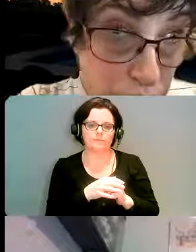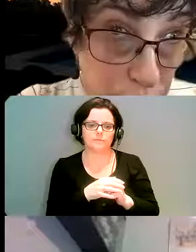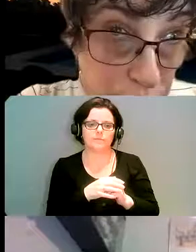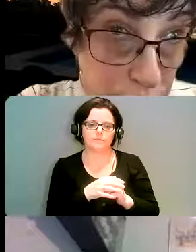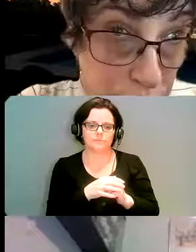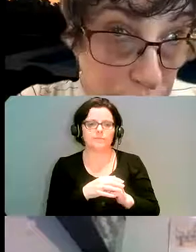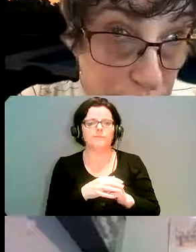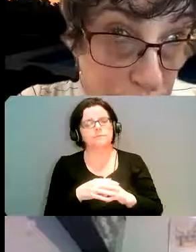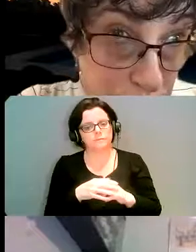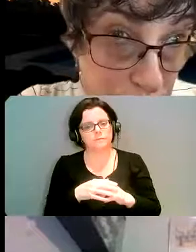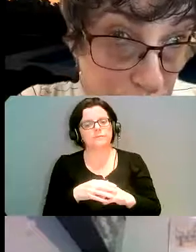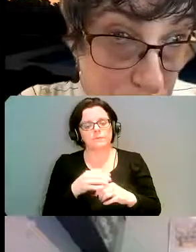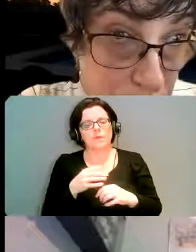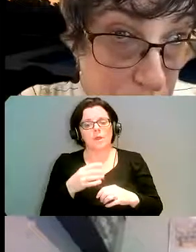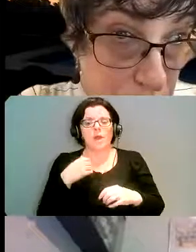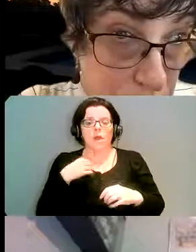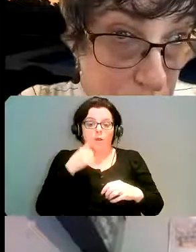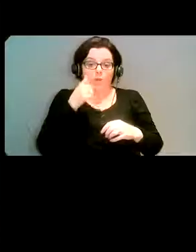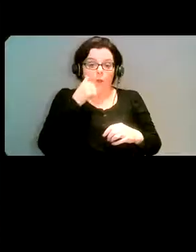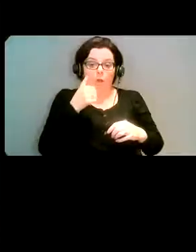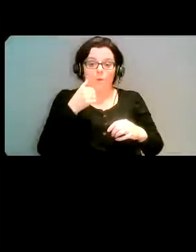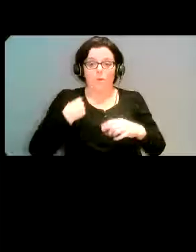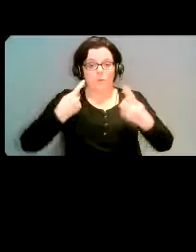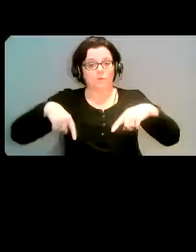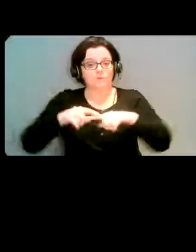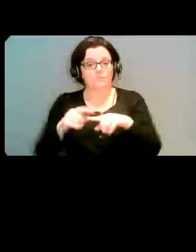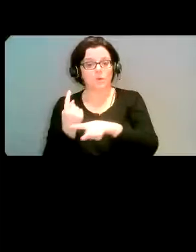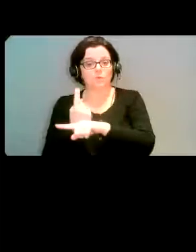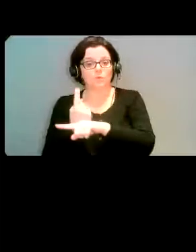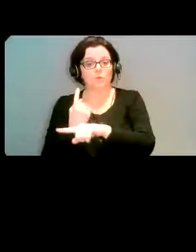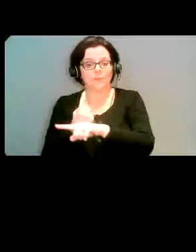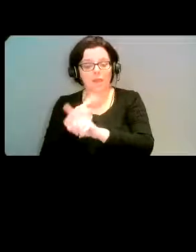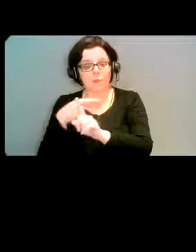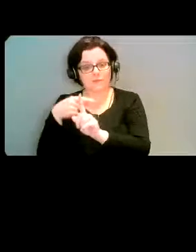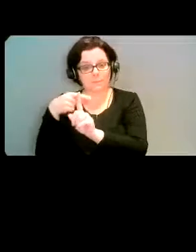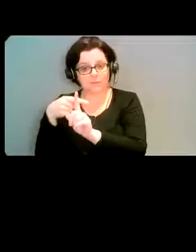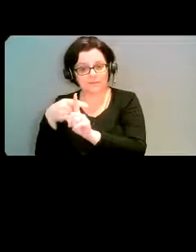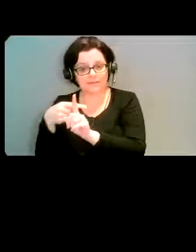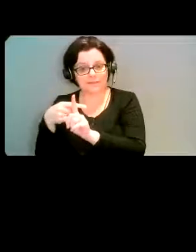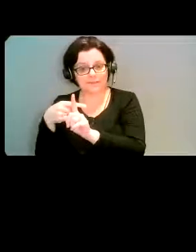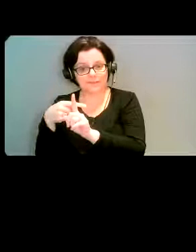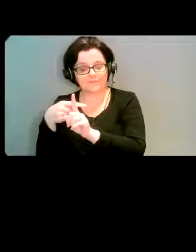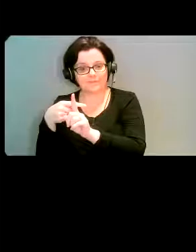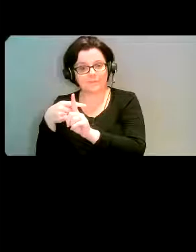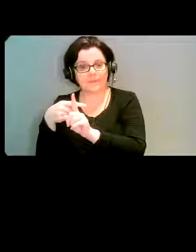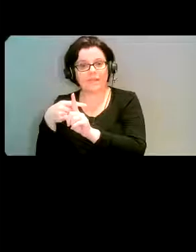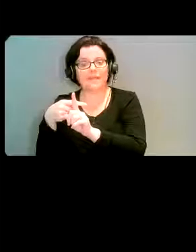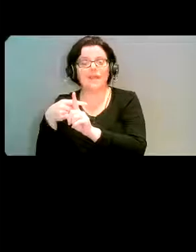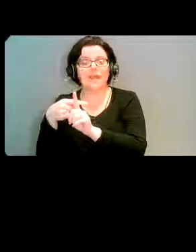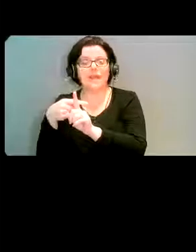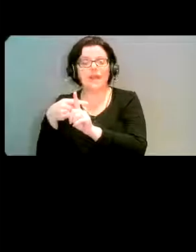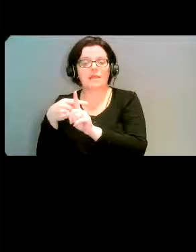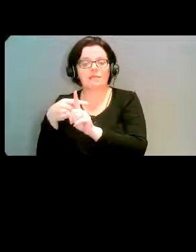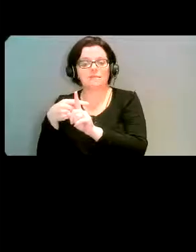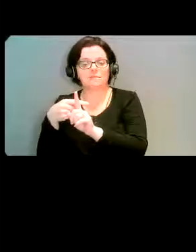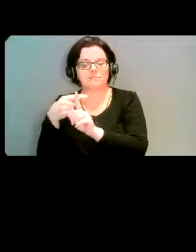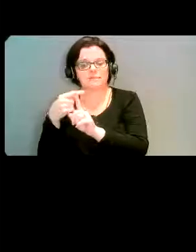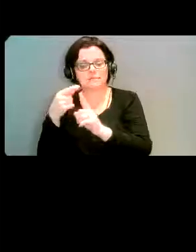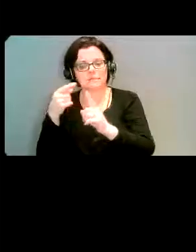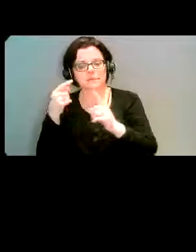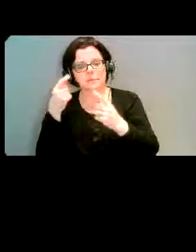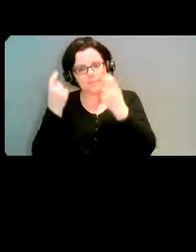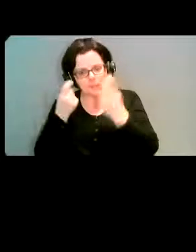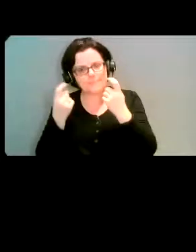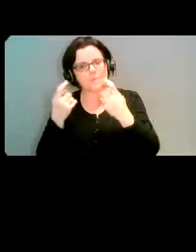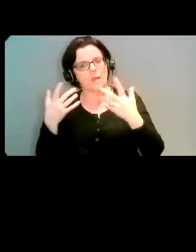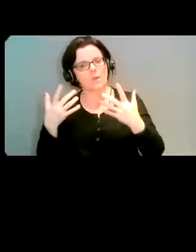talk about positives and we kind of are pushed to talk about our strengths and what we can do for ourselves,